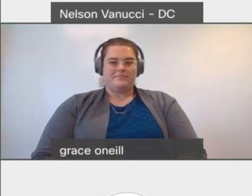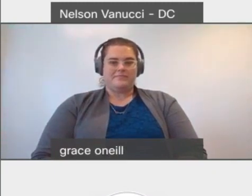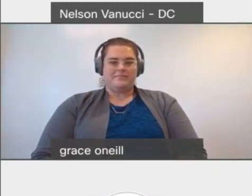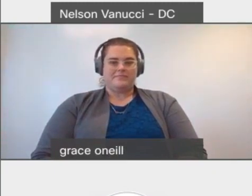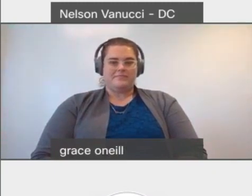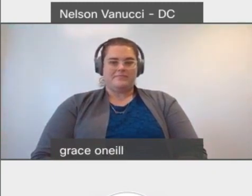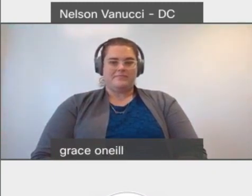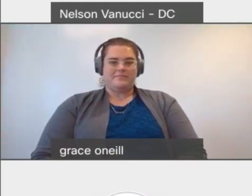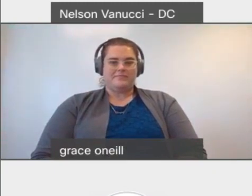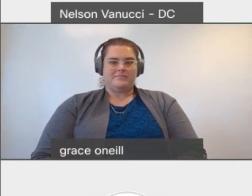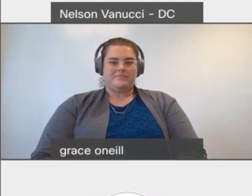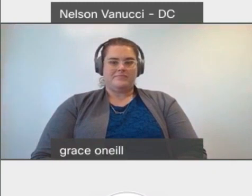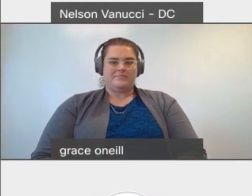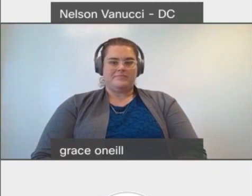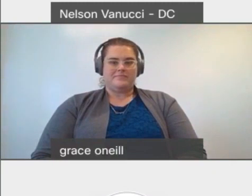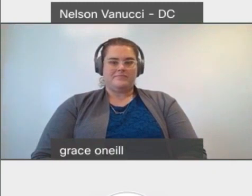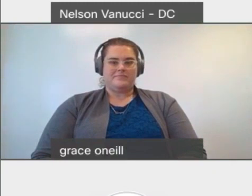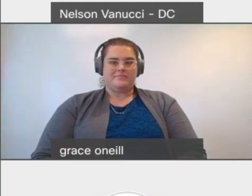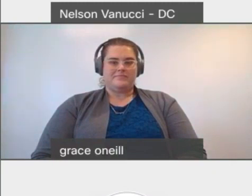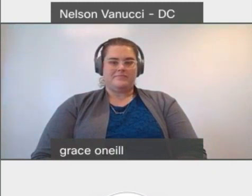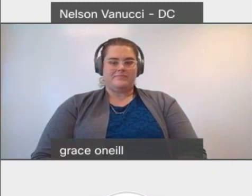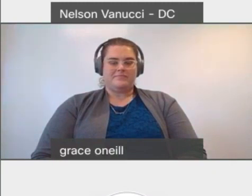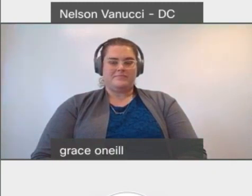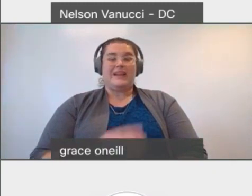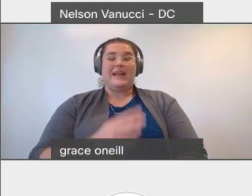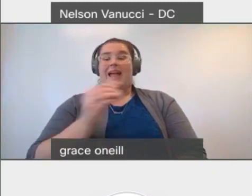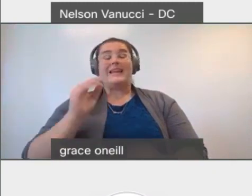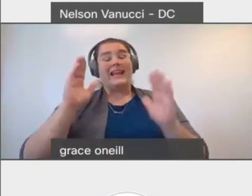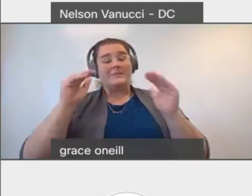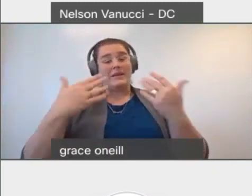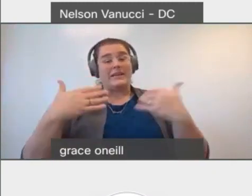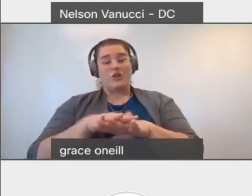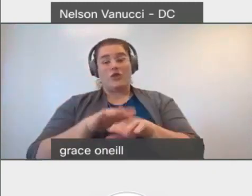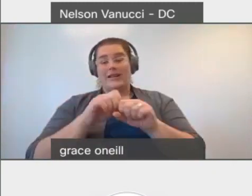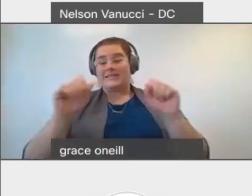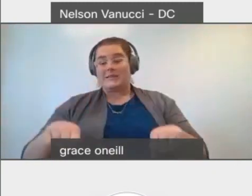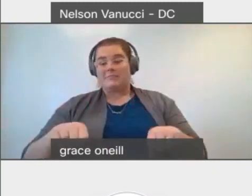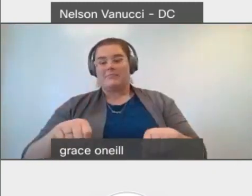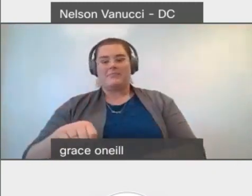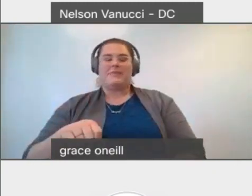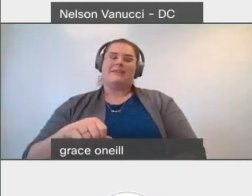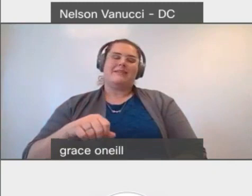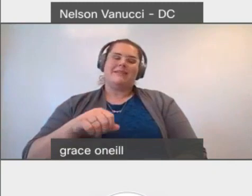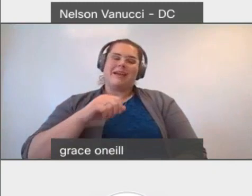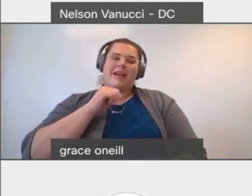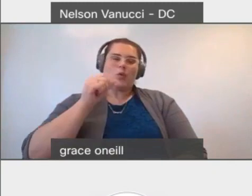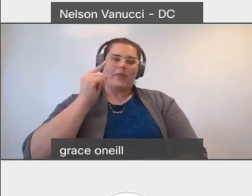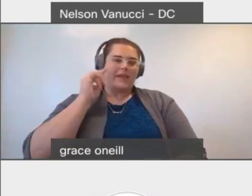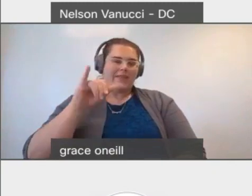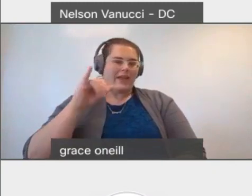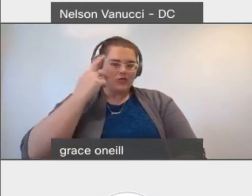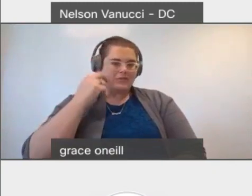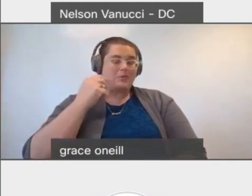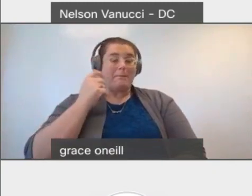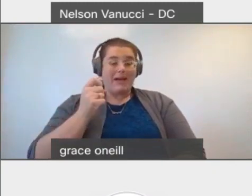And expecting an integrated system, I don't think is reasonable because it would mean sharing health information of the individual